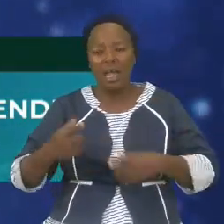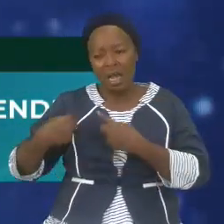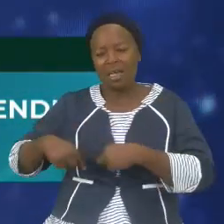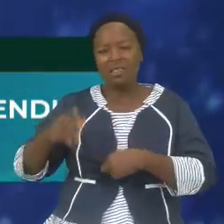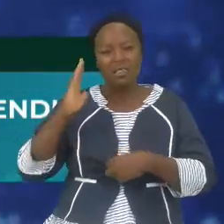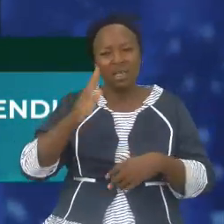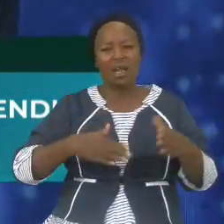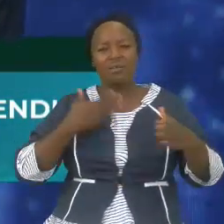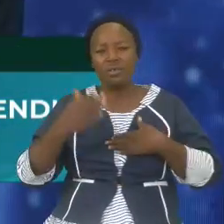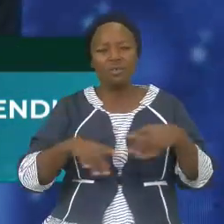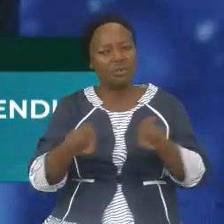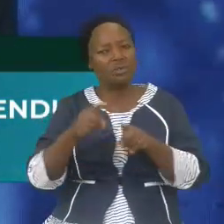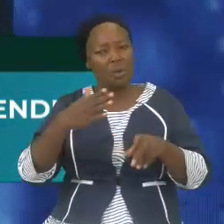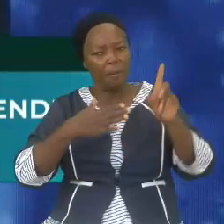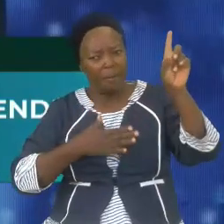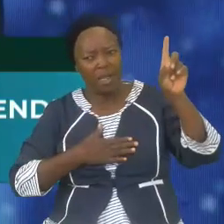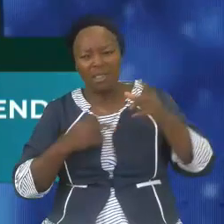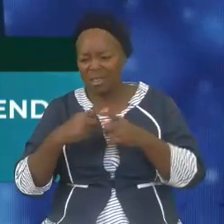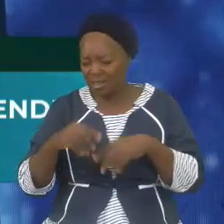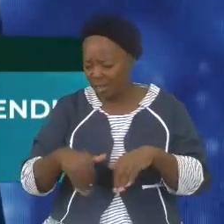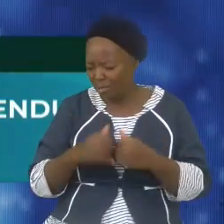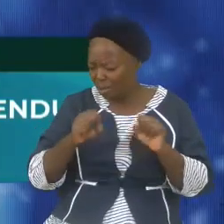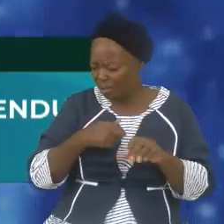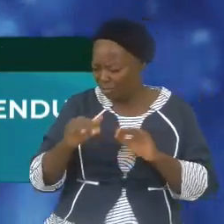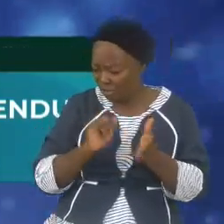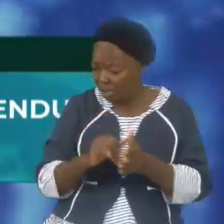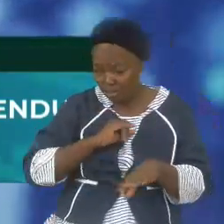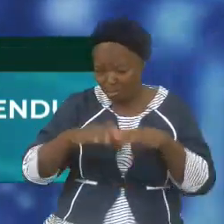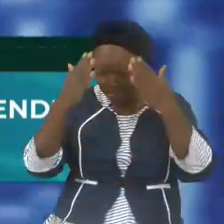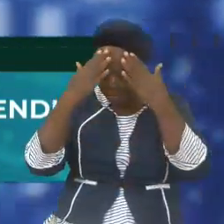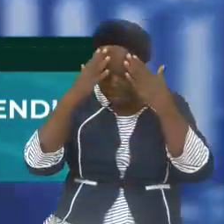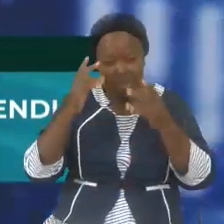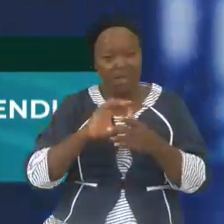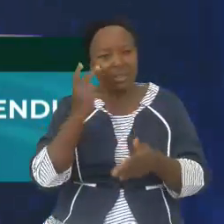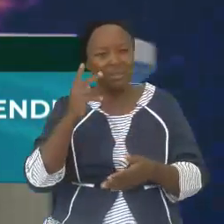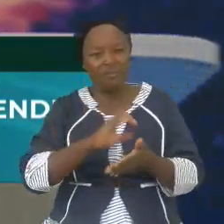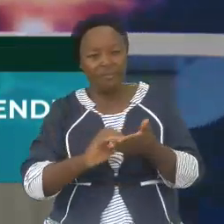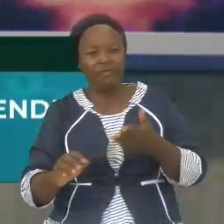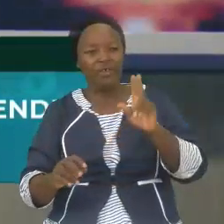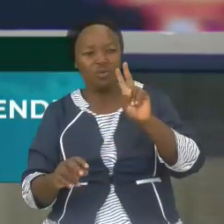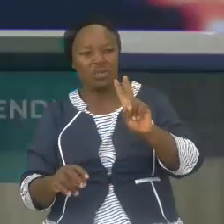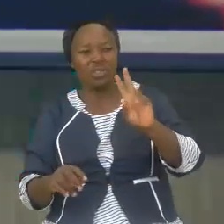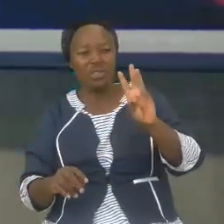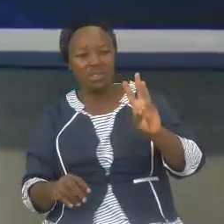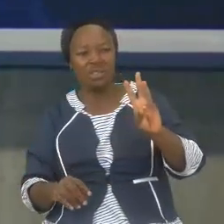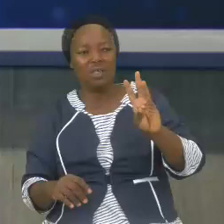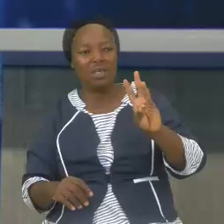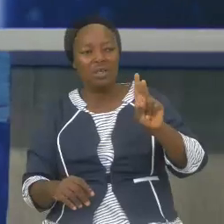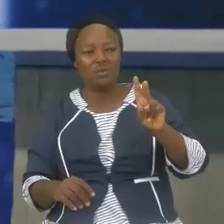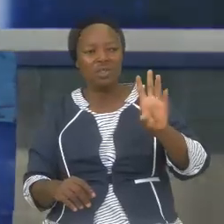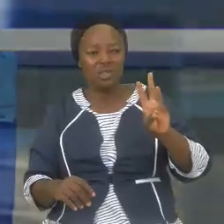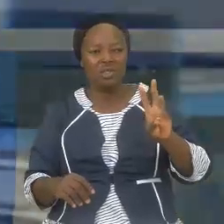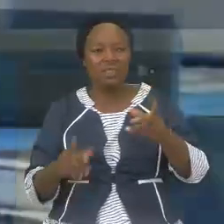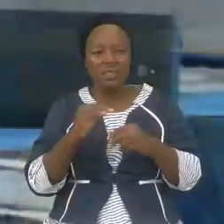mine. You say, how do I do that? How do I do that? Look at verse 26. In verse 26, it says, my